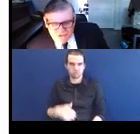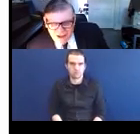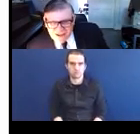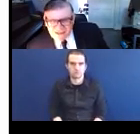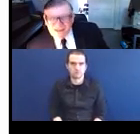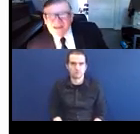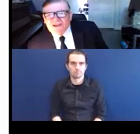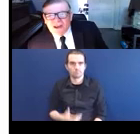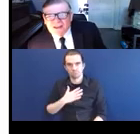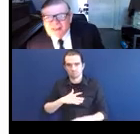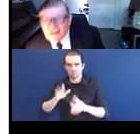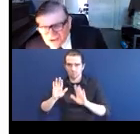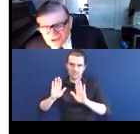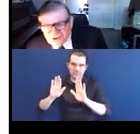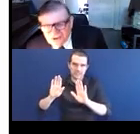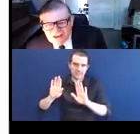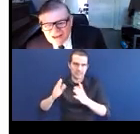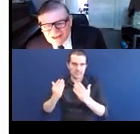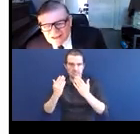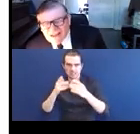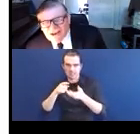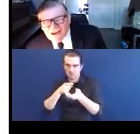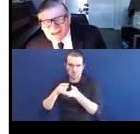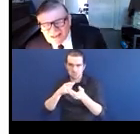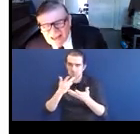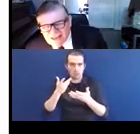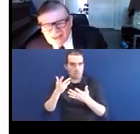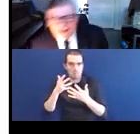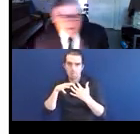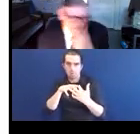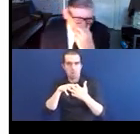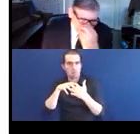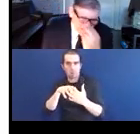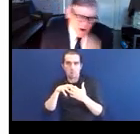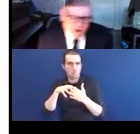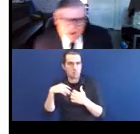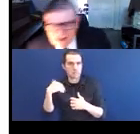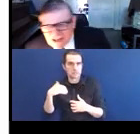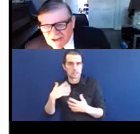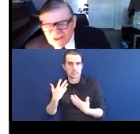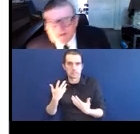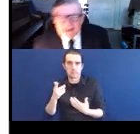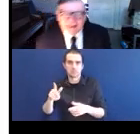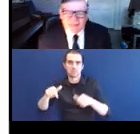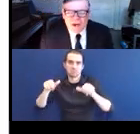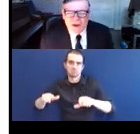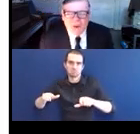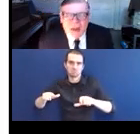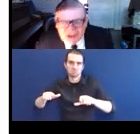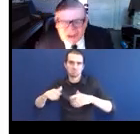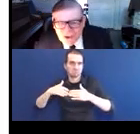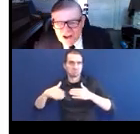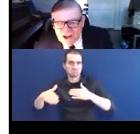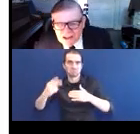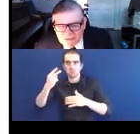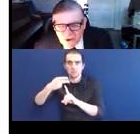2 months trying to get through. The president increasingly saying they're trying to bring down democracy, they're trying to attack him, when actually